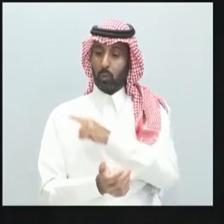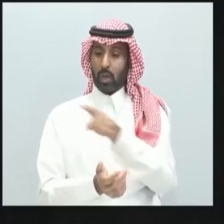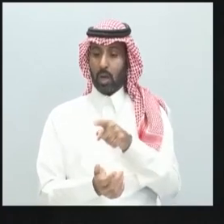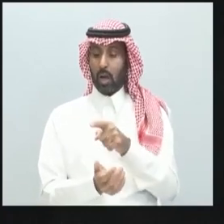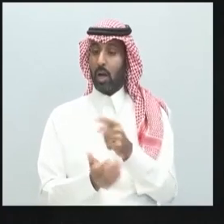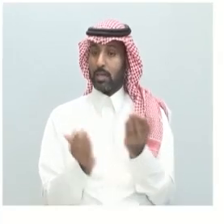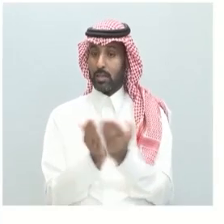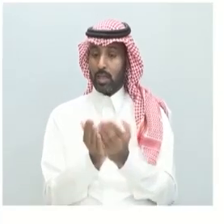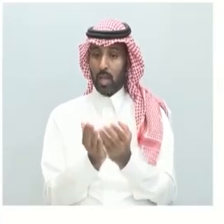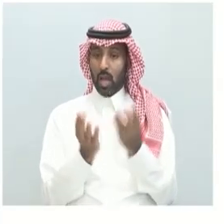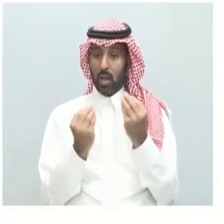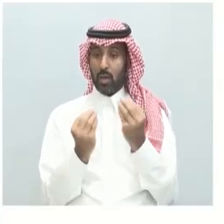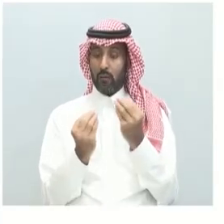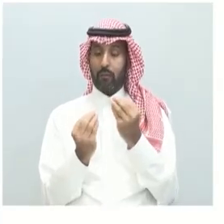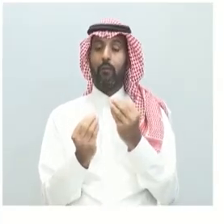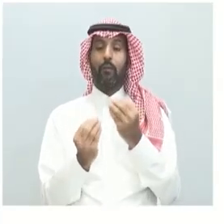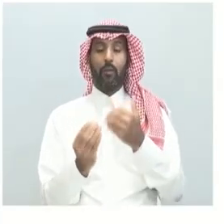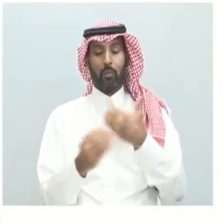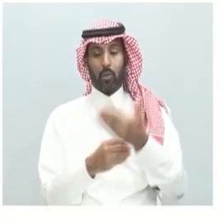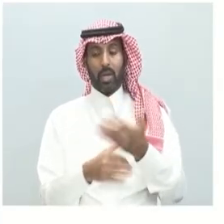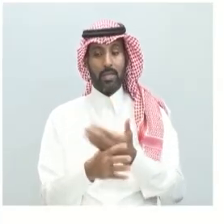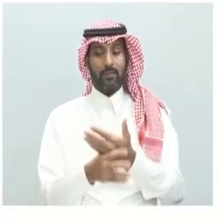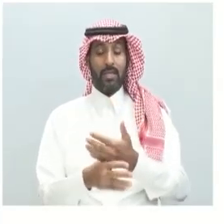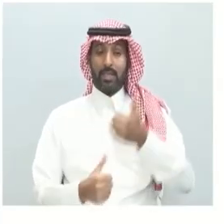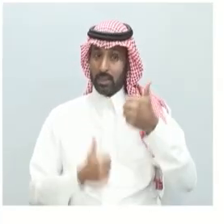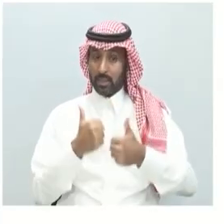currently studying for examinations.